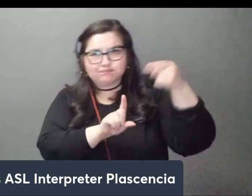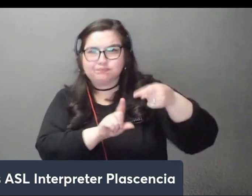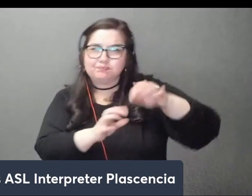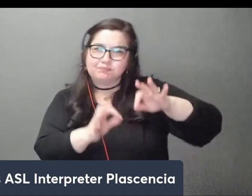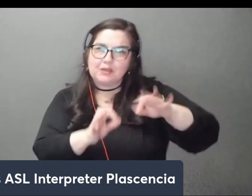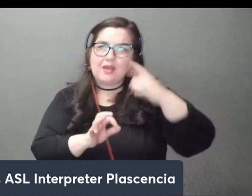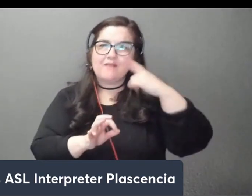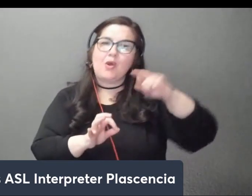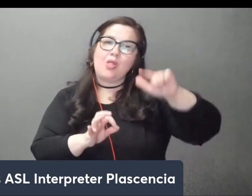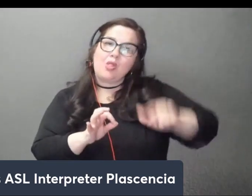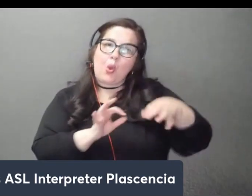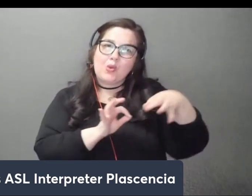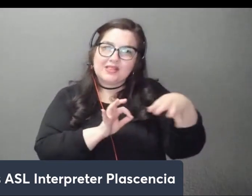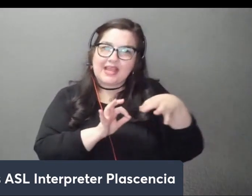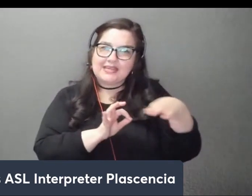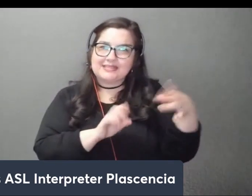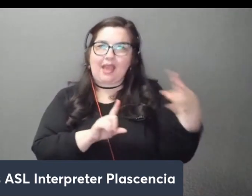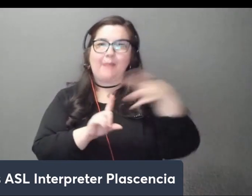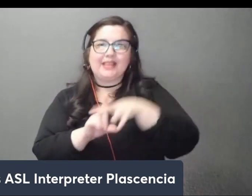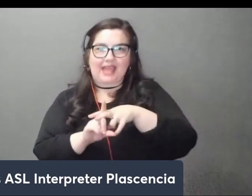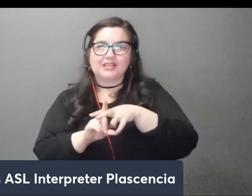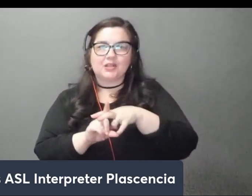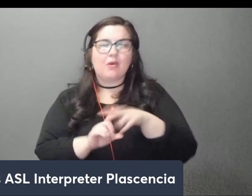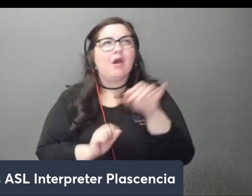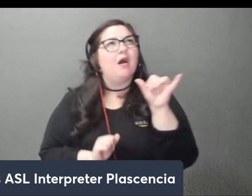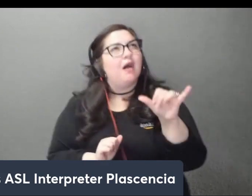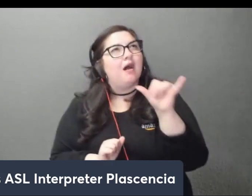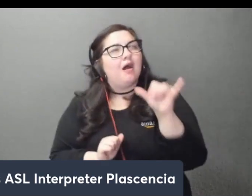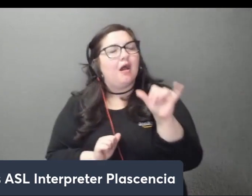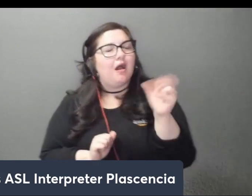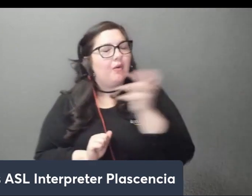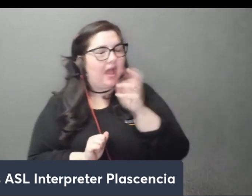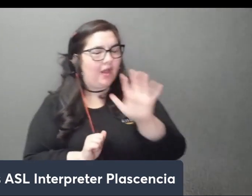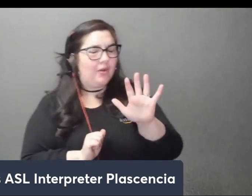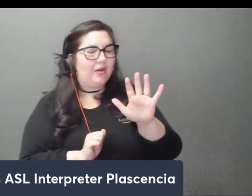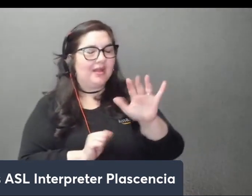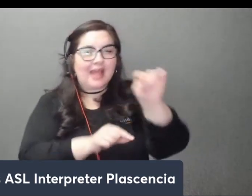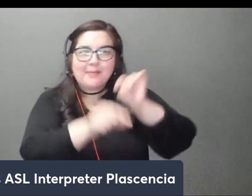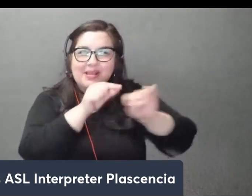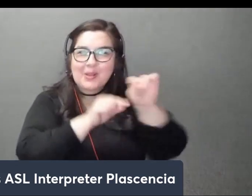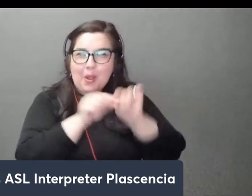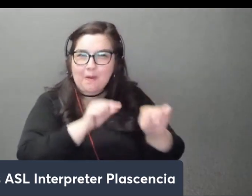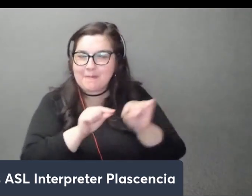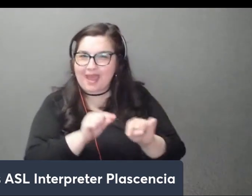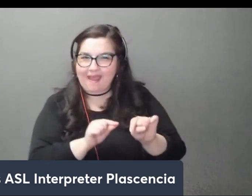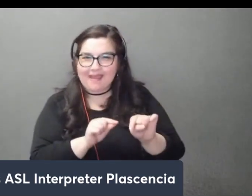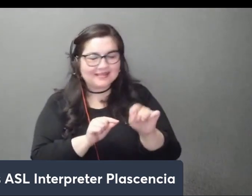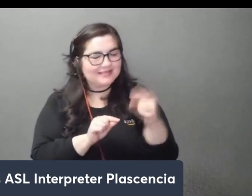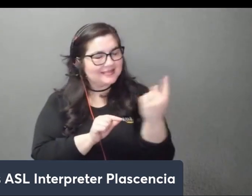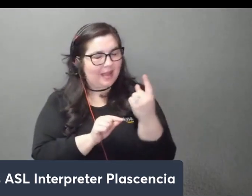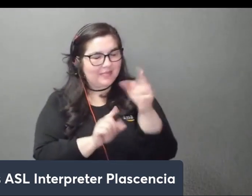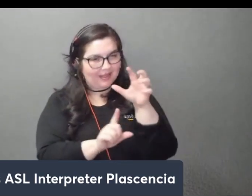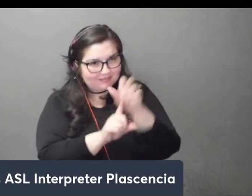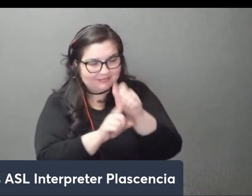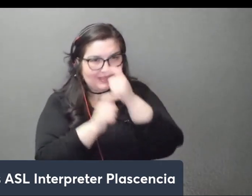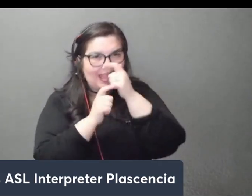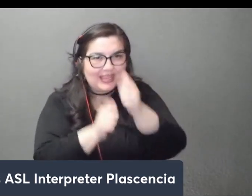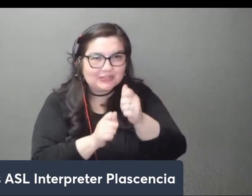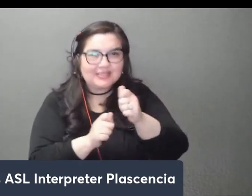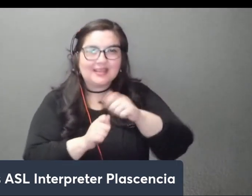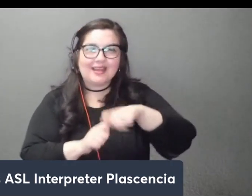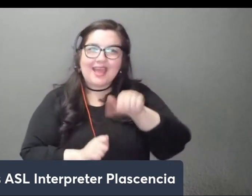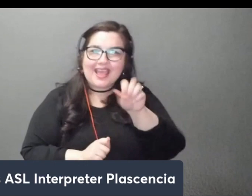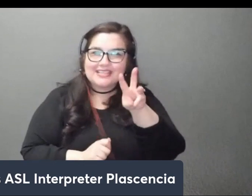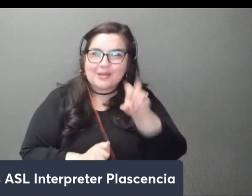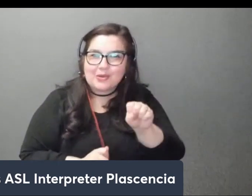low latency applications. Mm. So let's rewind a tiny bit, because you said something really interesting there. You said we have AWS Nitro